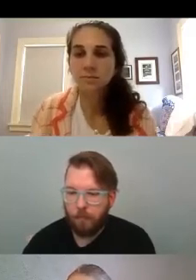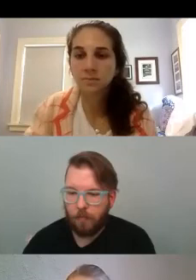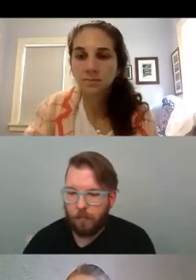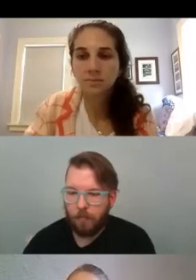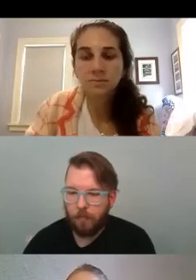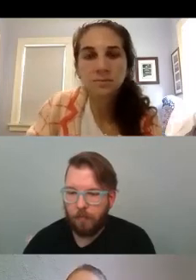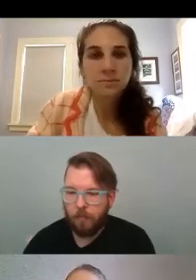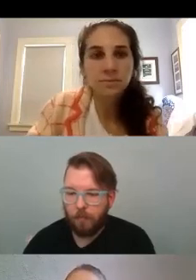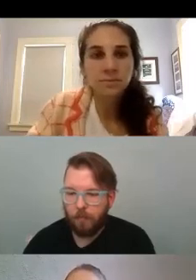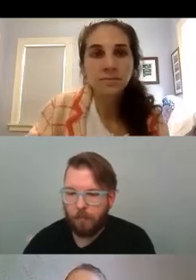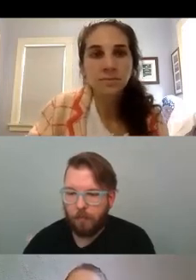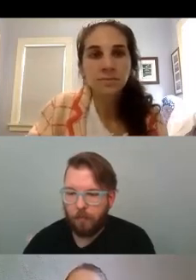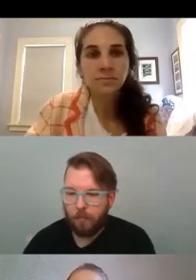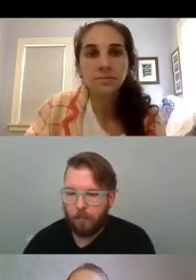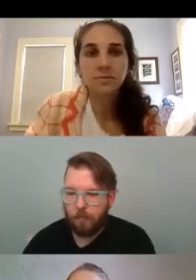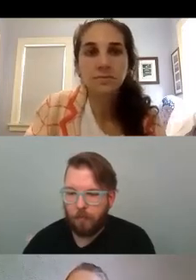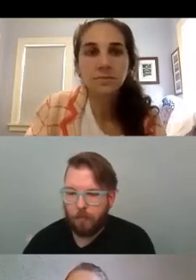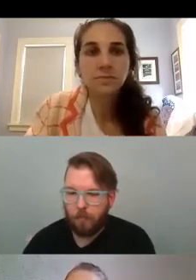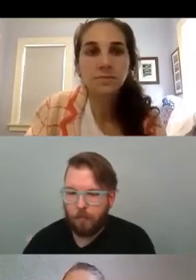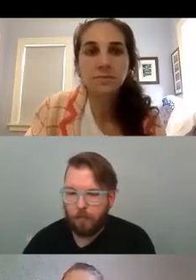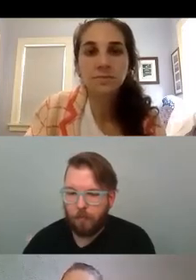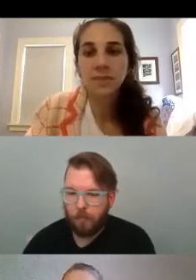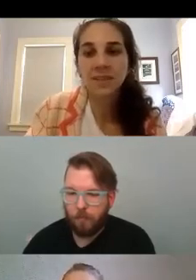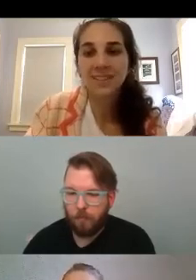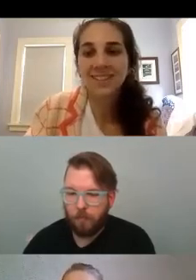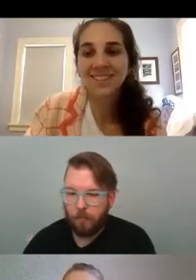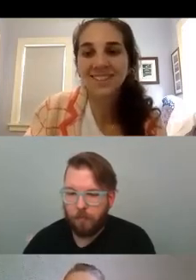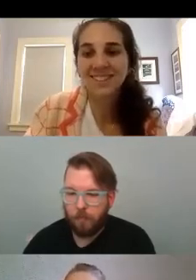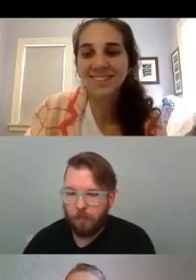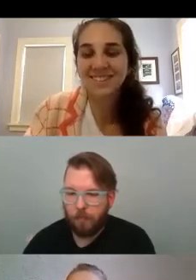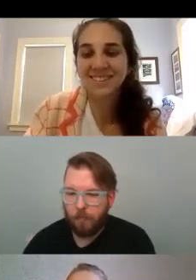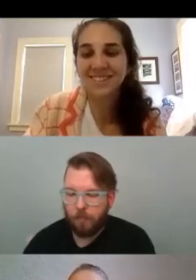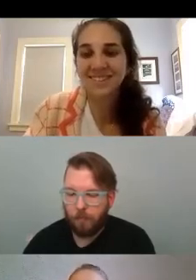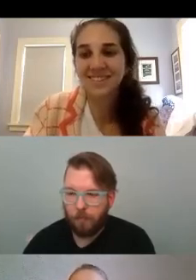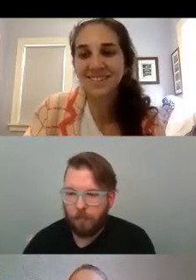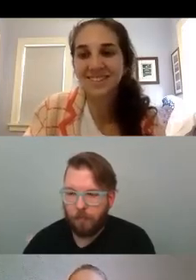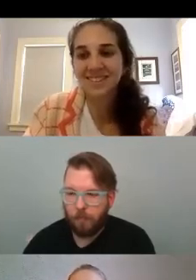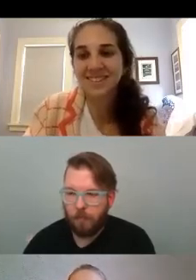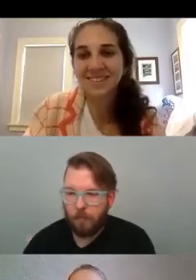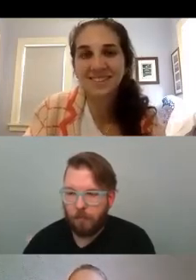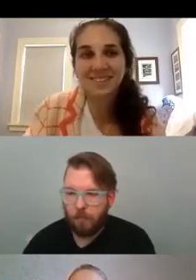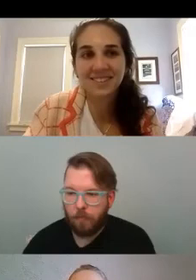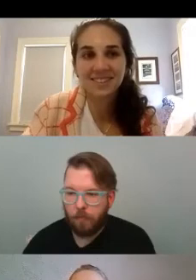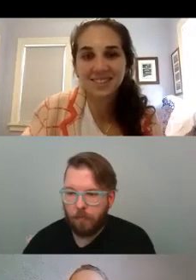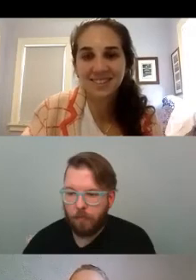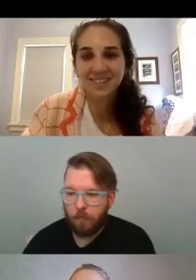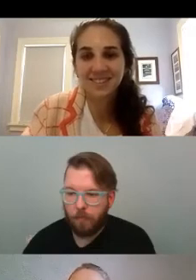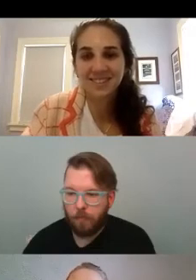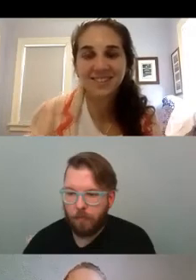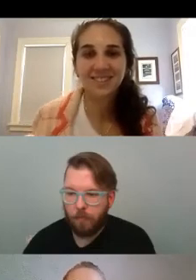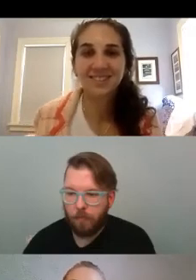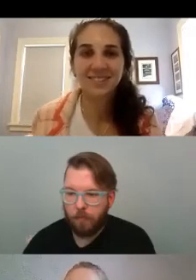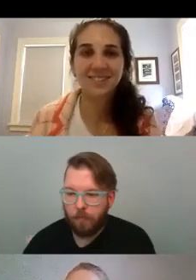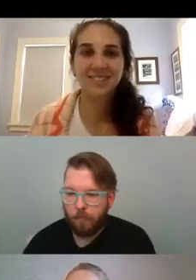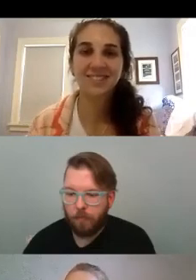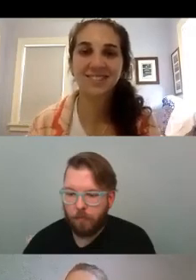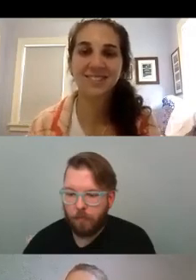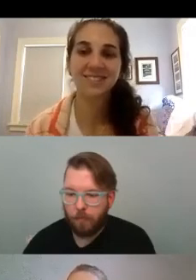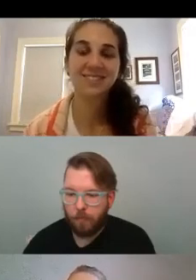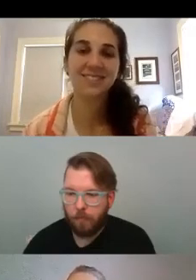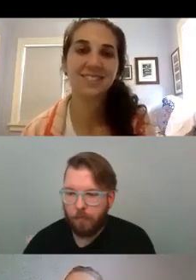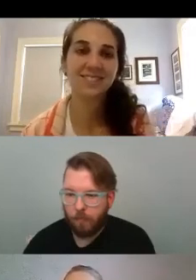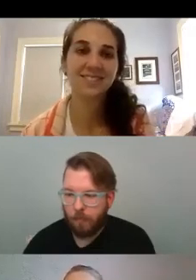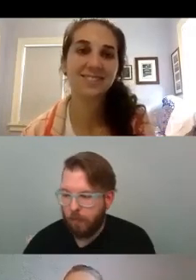extended educational guided experience. Now, some of their interactions are a few